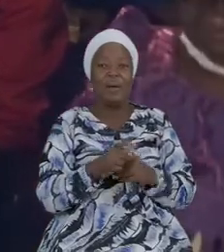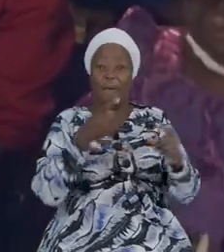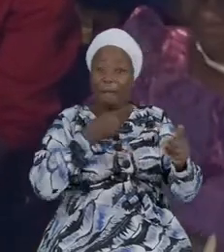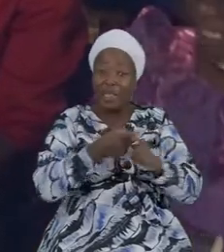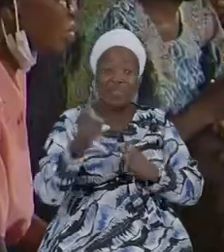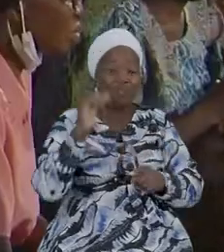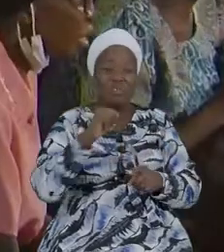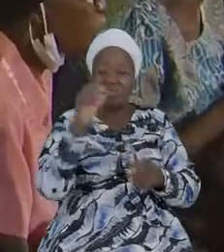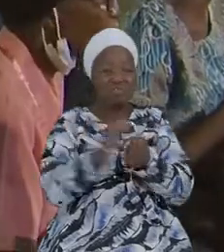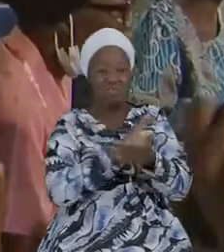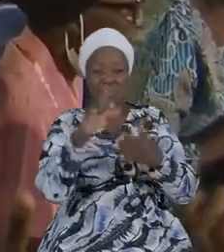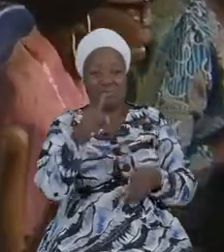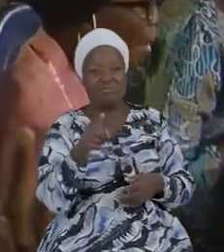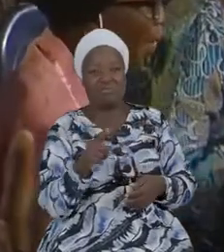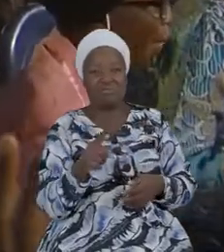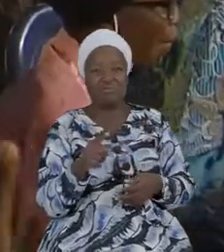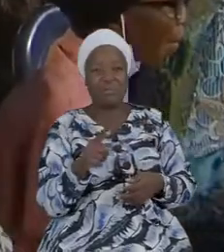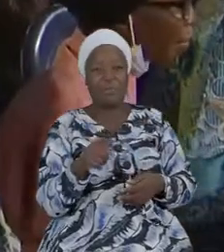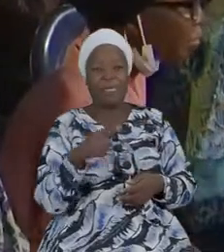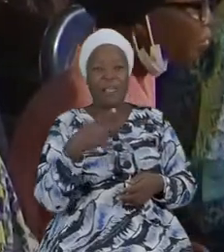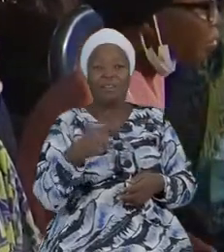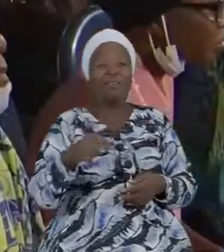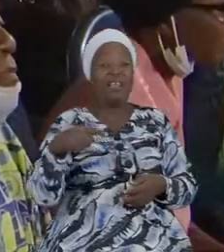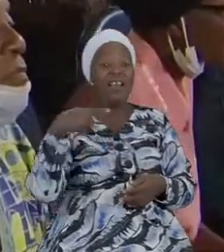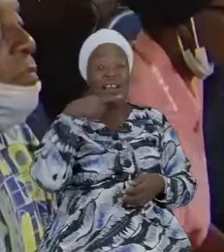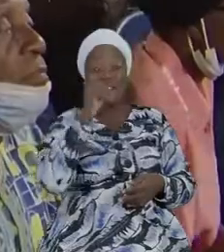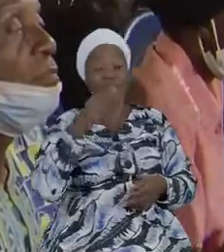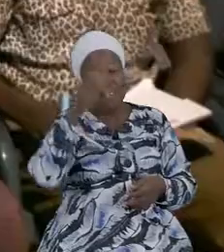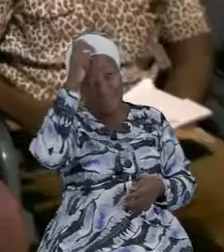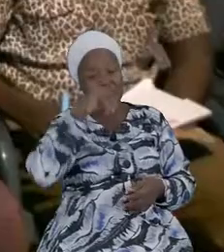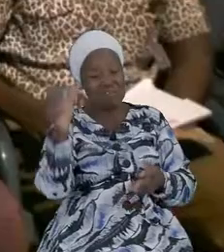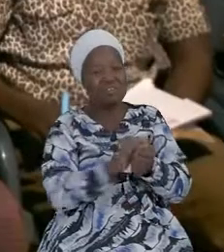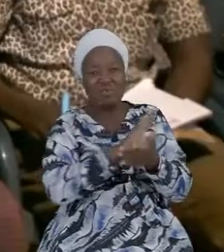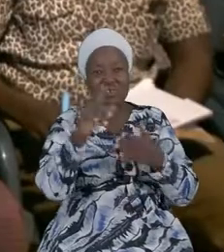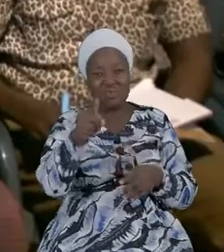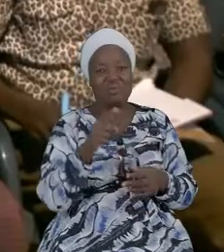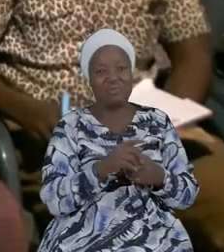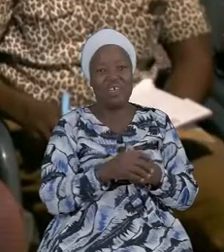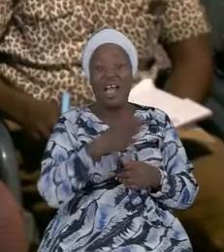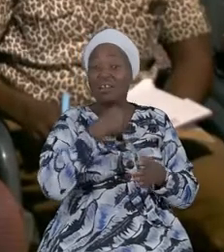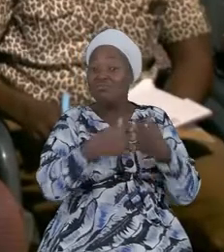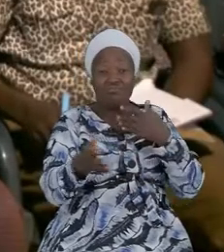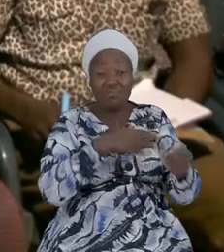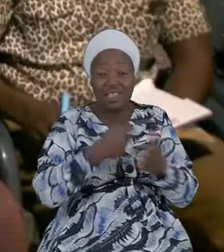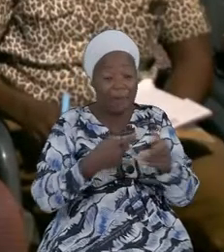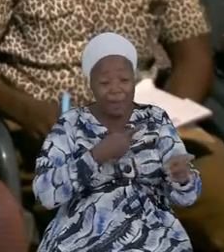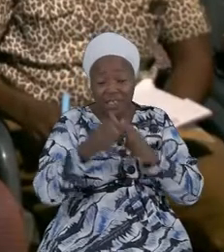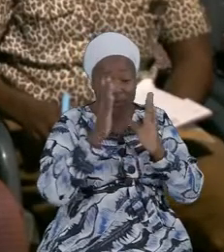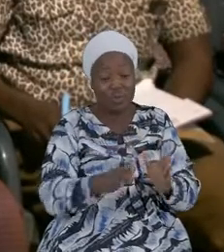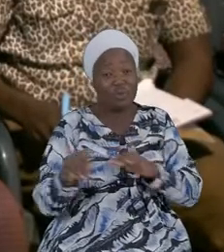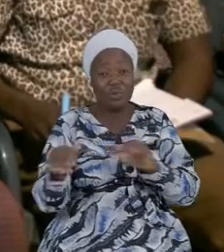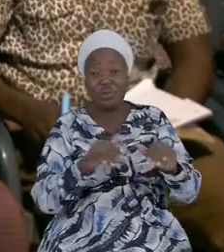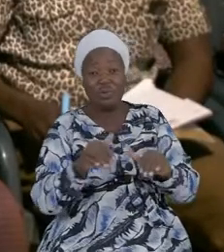Persecution will not destroy you. The lies of the devil will not destroy you. And whatever persecutors